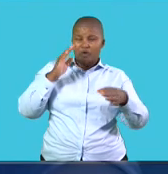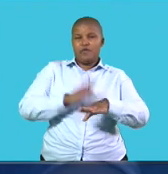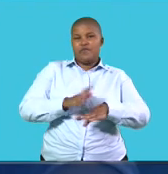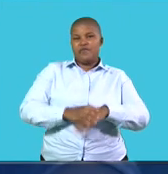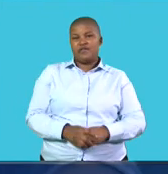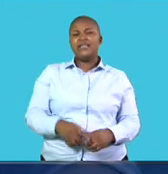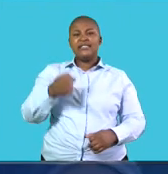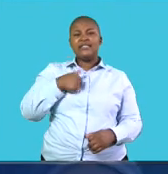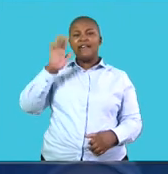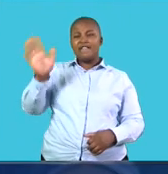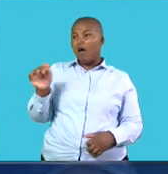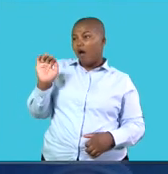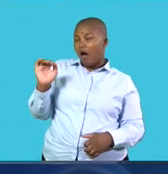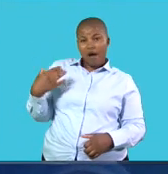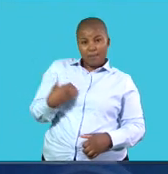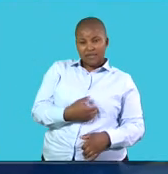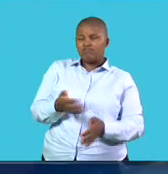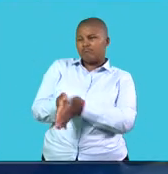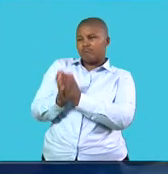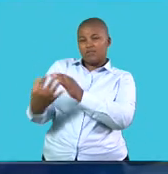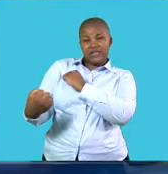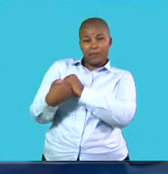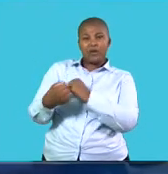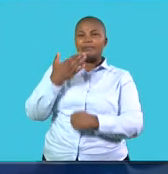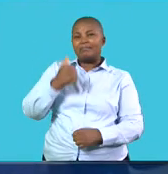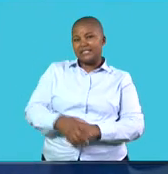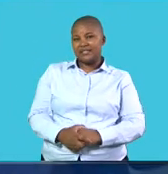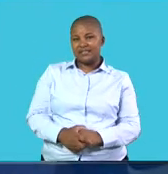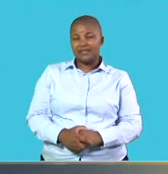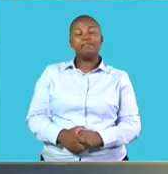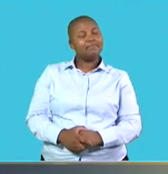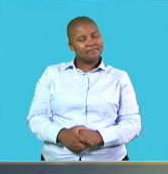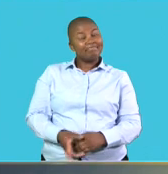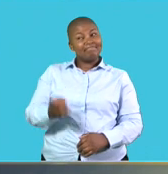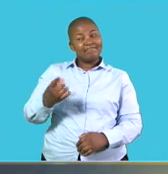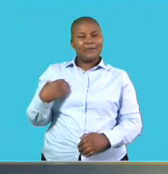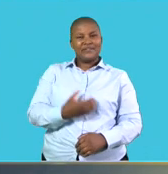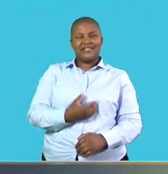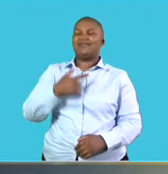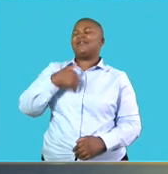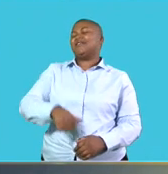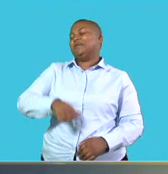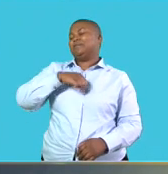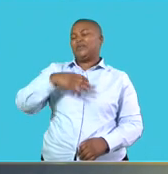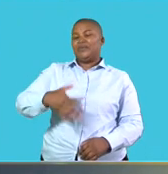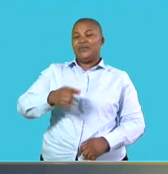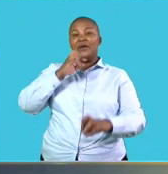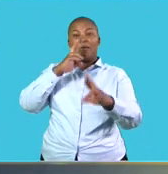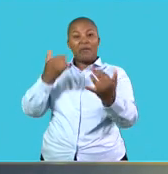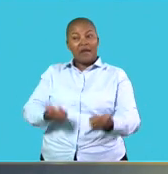to you, Comrade President, requesting for your support. Comrade President, we are proud to report to